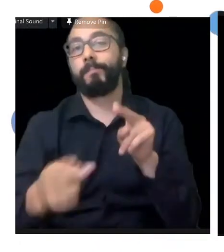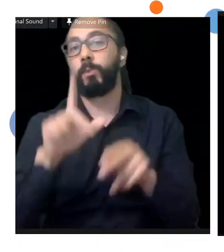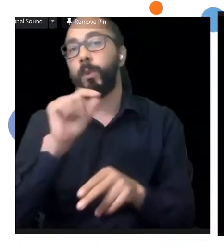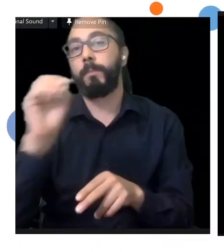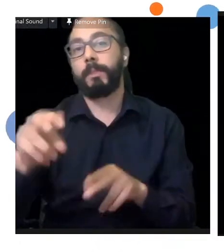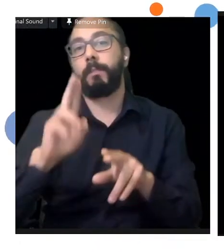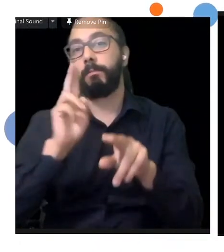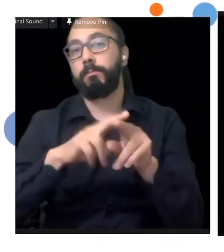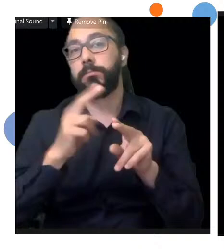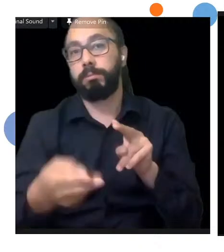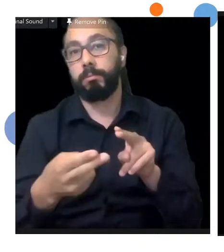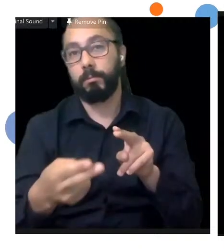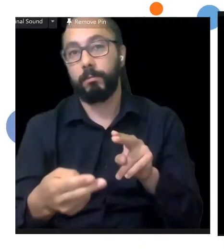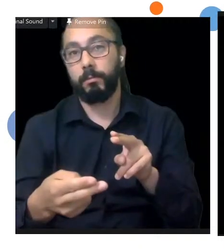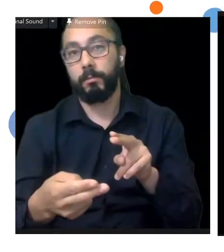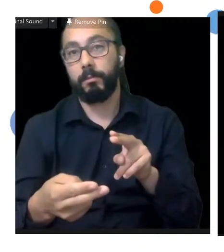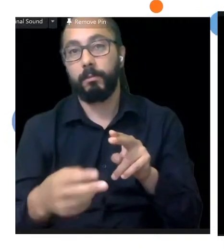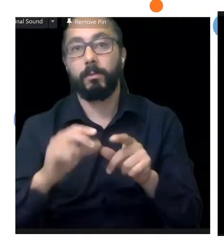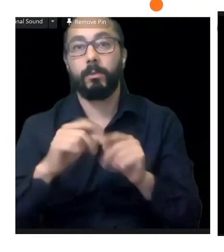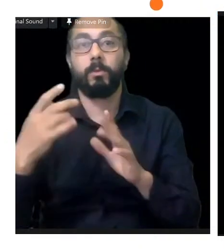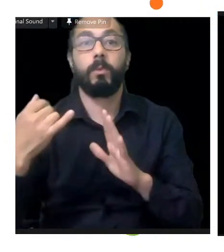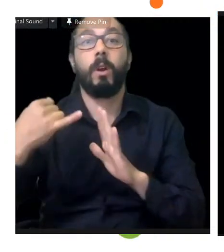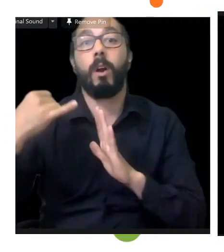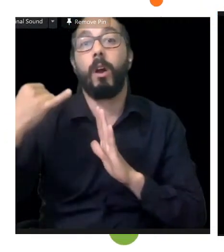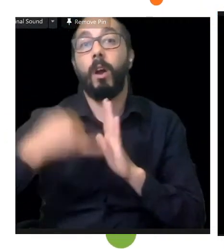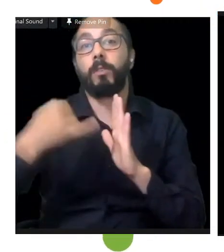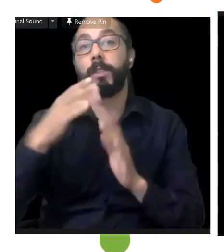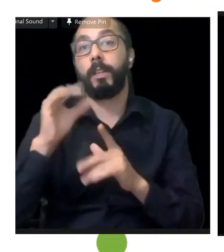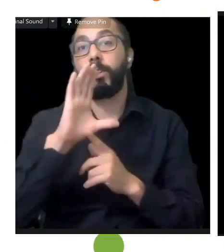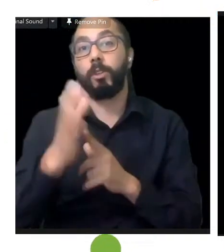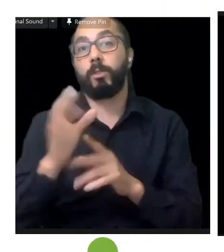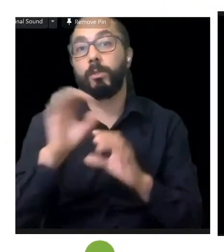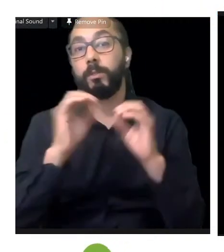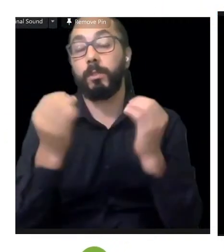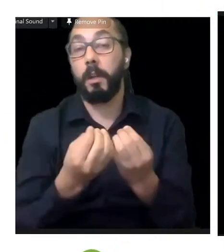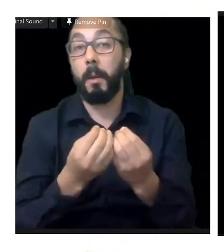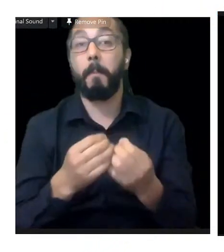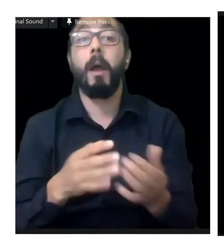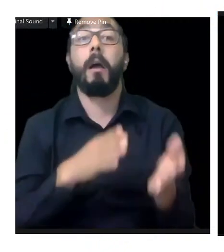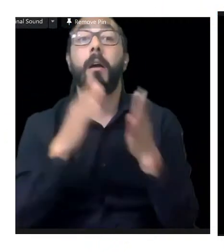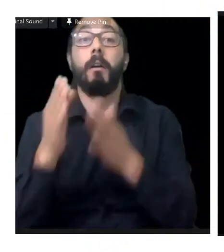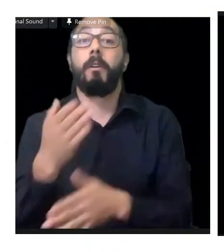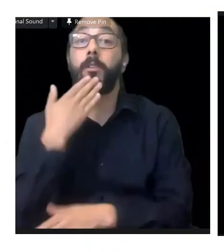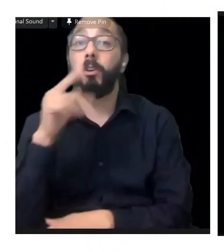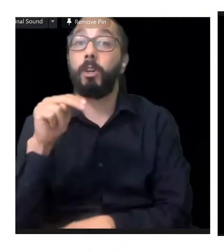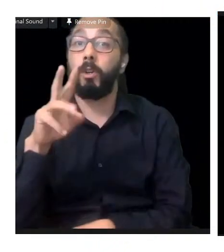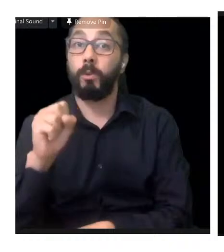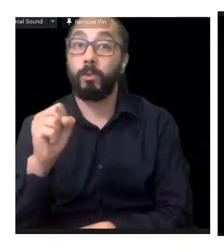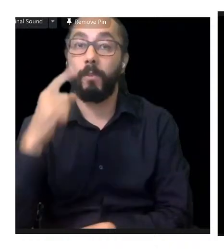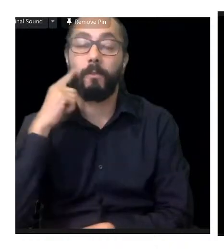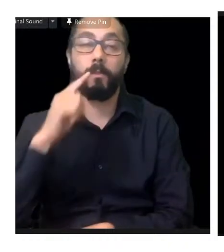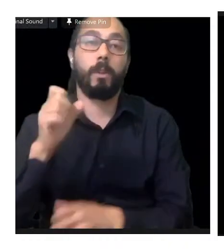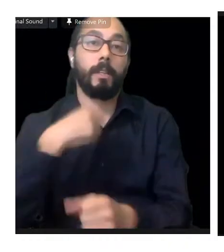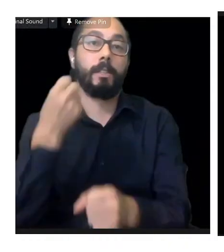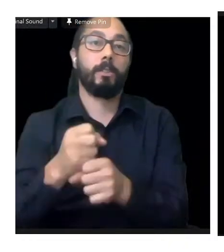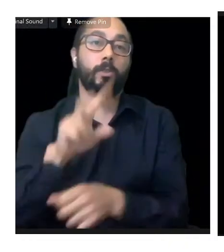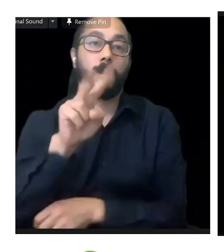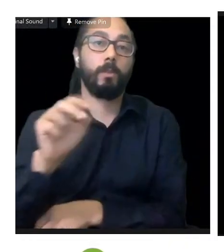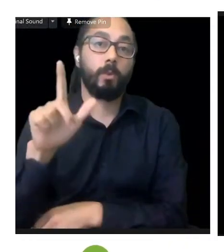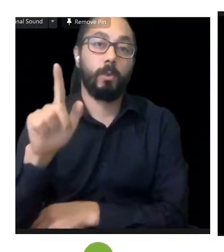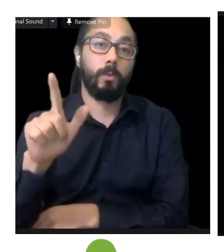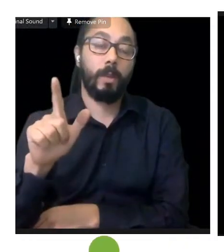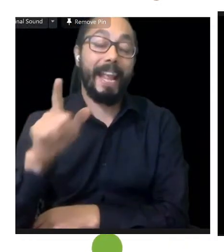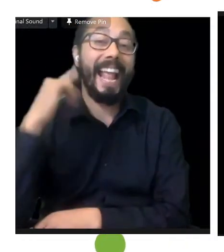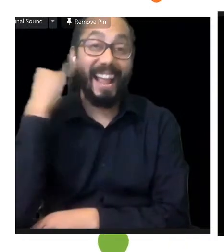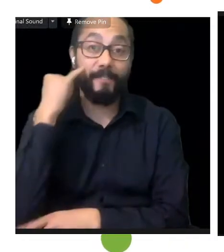to arts and cultural organizations. The good news is that for 2021, if people deliver